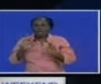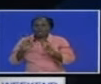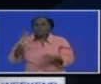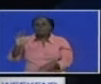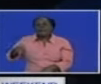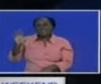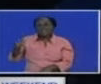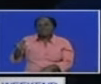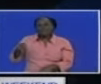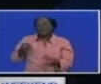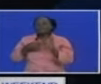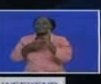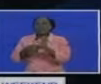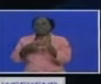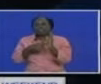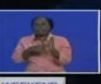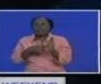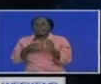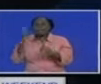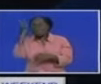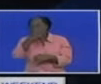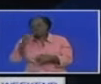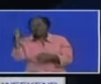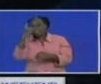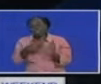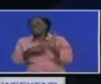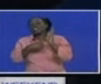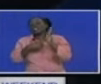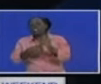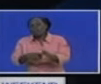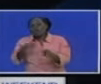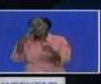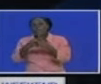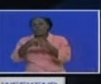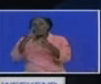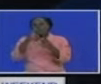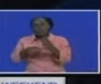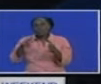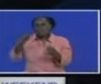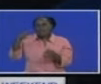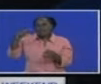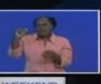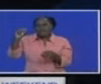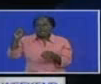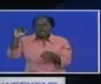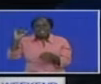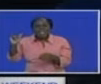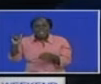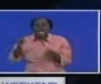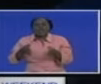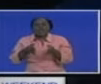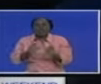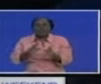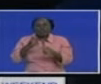matatus staged what could be termed as a beauty show, dubbed the Nganya Awards. The event attracted matatu operators from across the